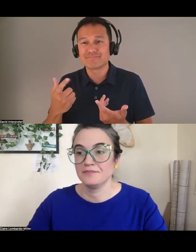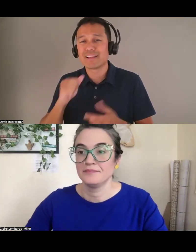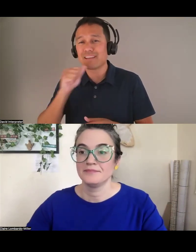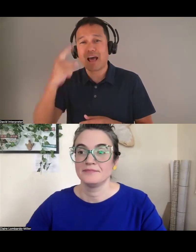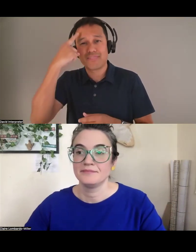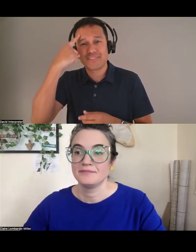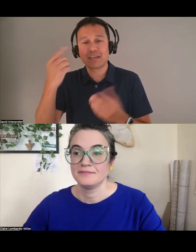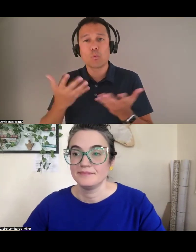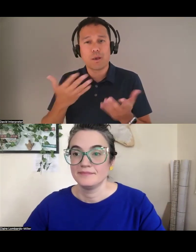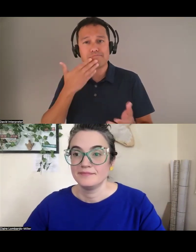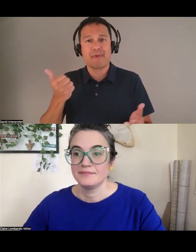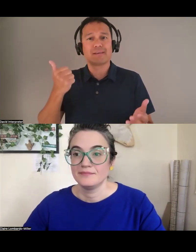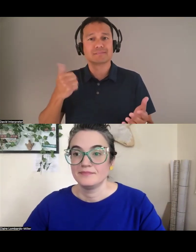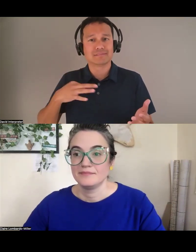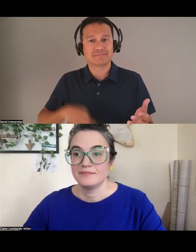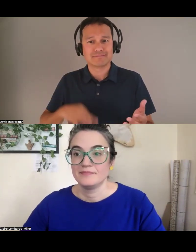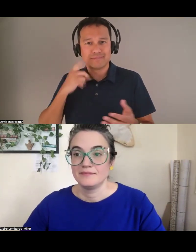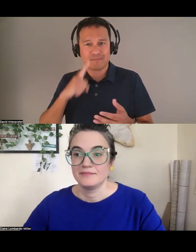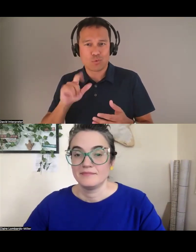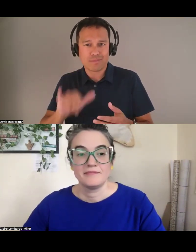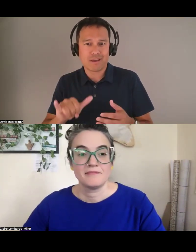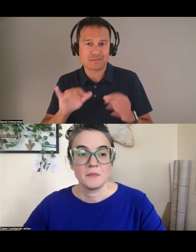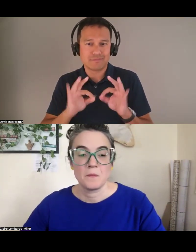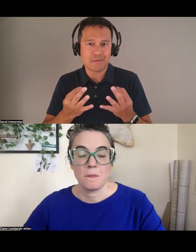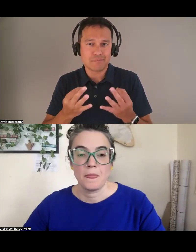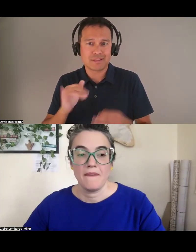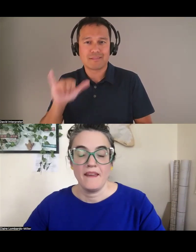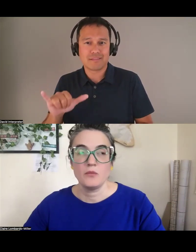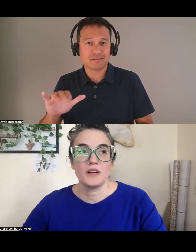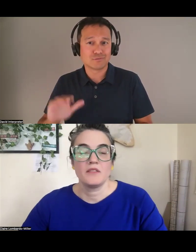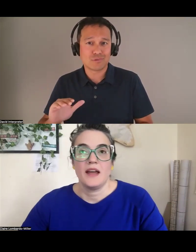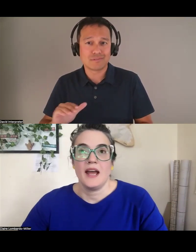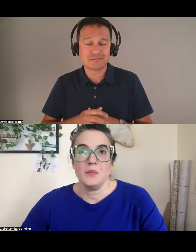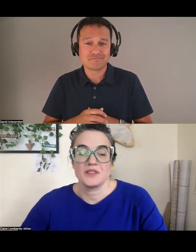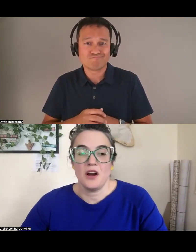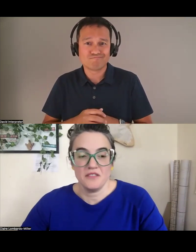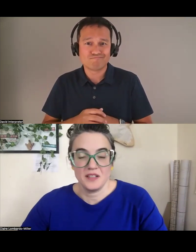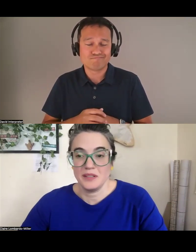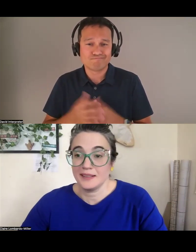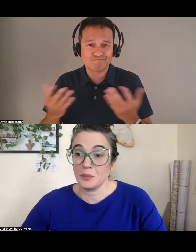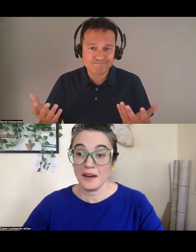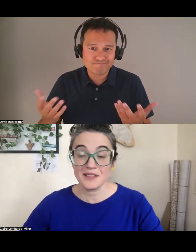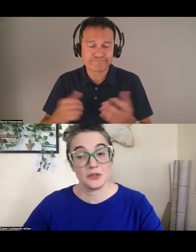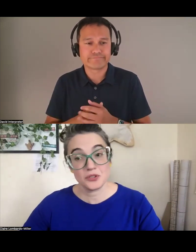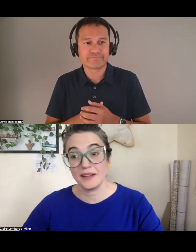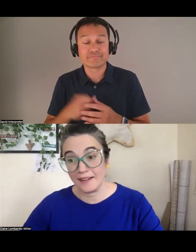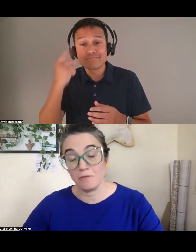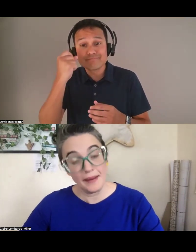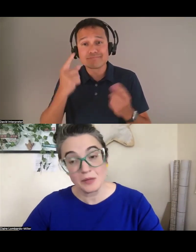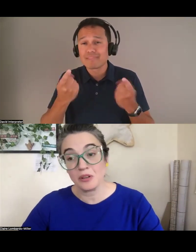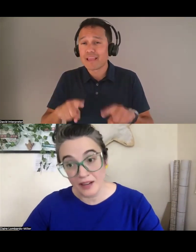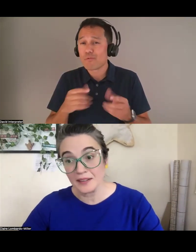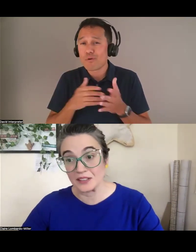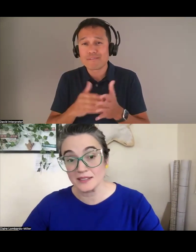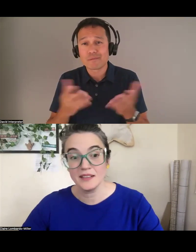child. And what happens often because parents usually have